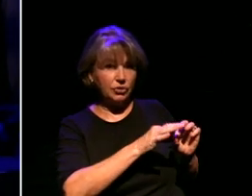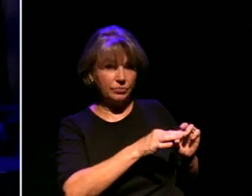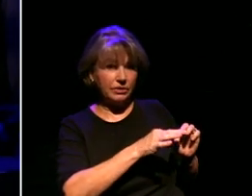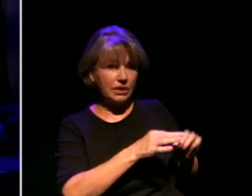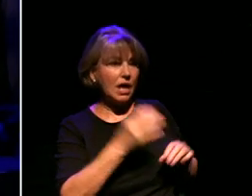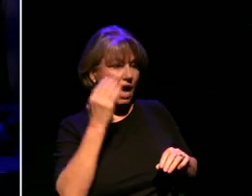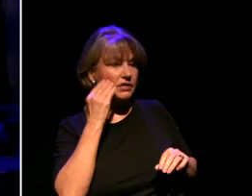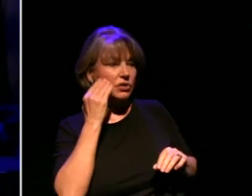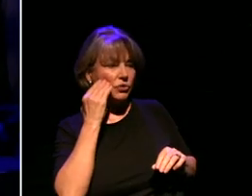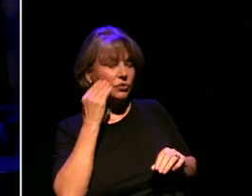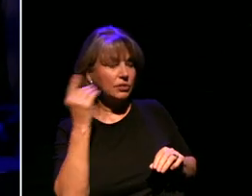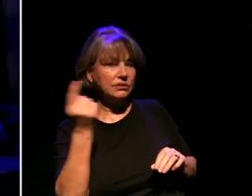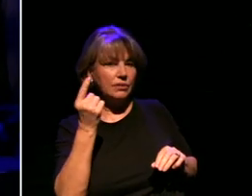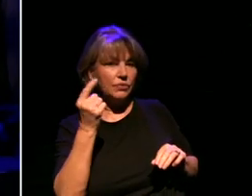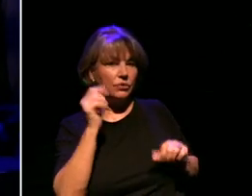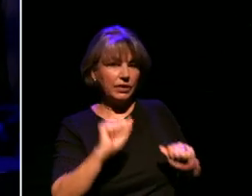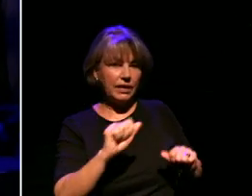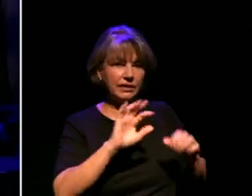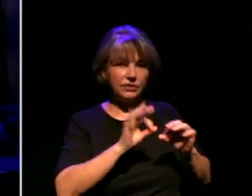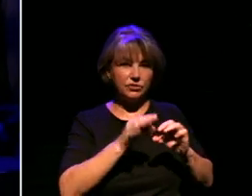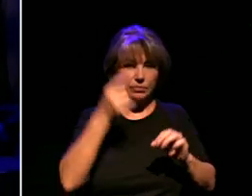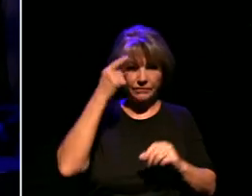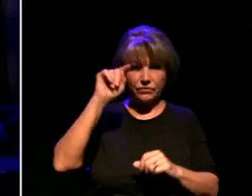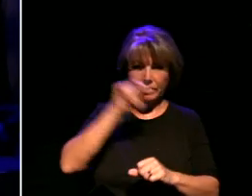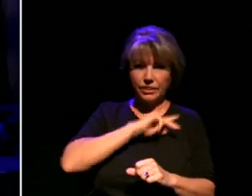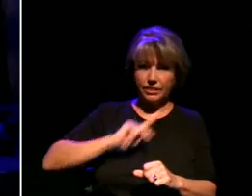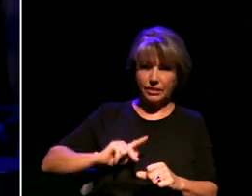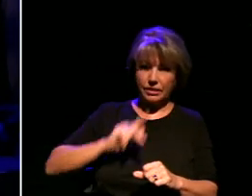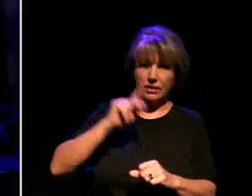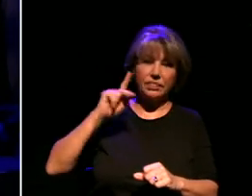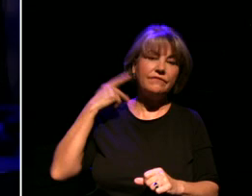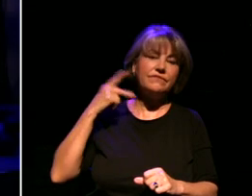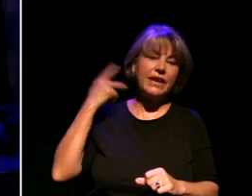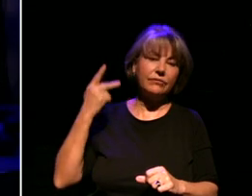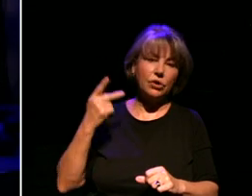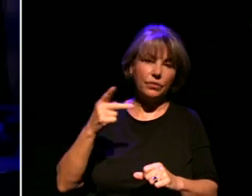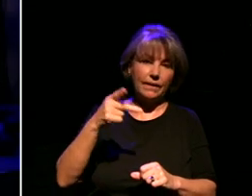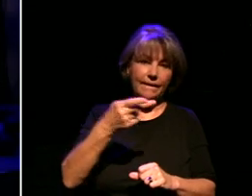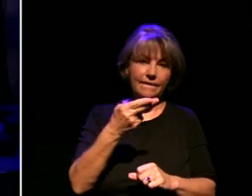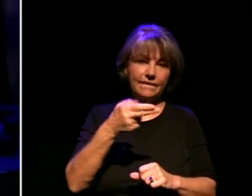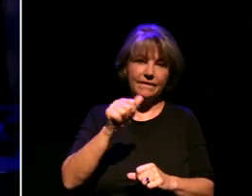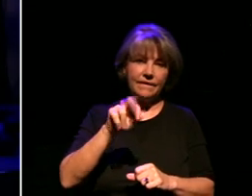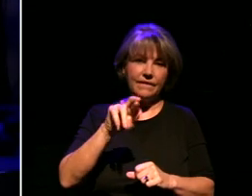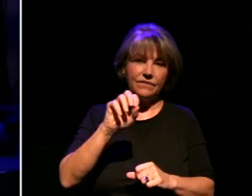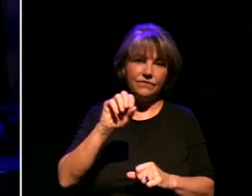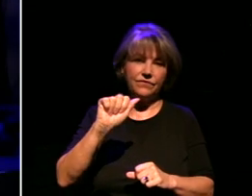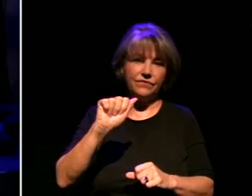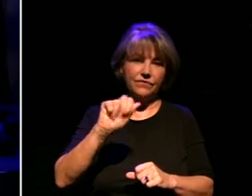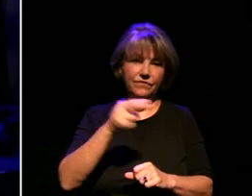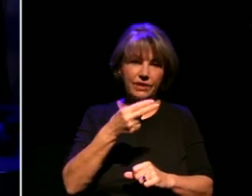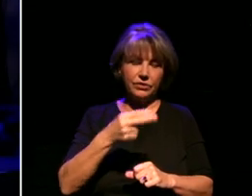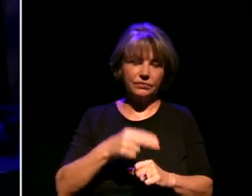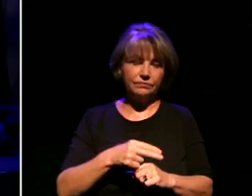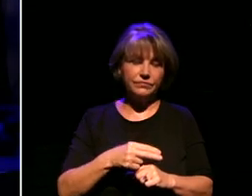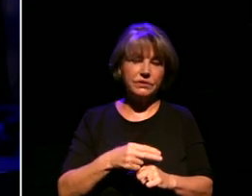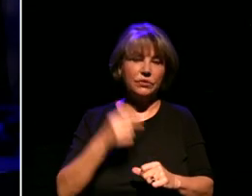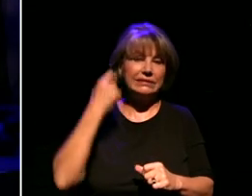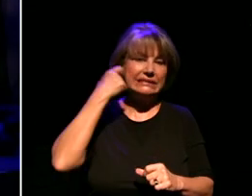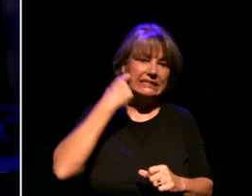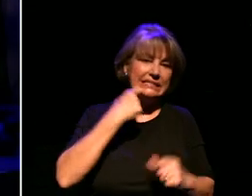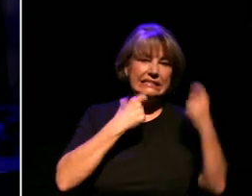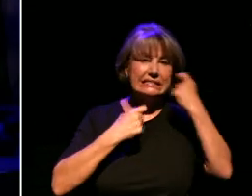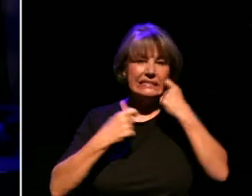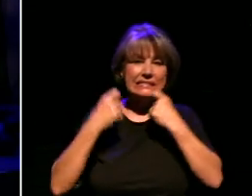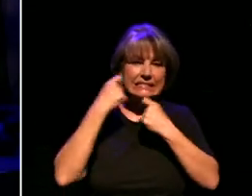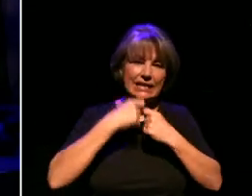I know of someone who can do it. So Joseph literally is taken from the prison. He's shaven, he's put on with some clothes, and he's brought